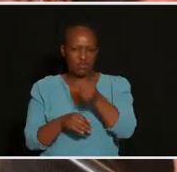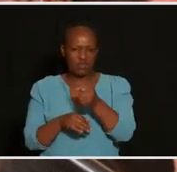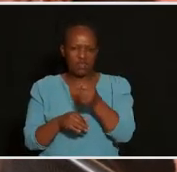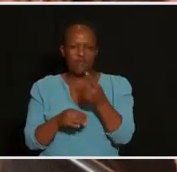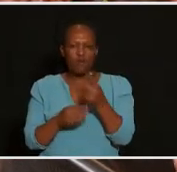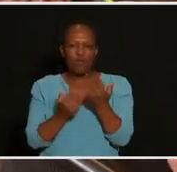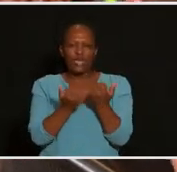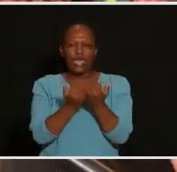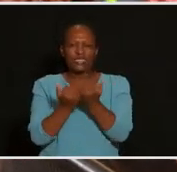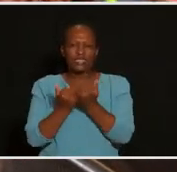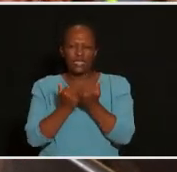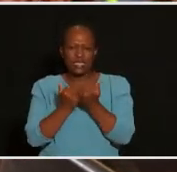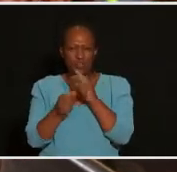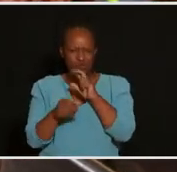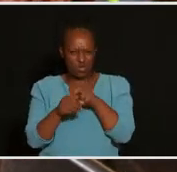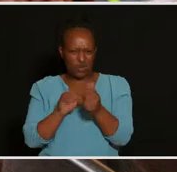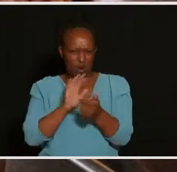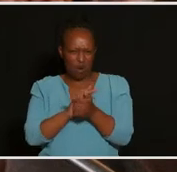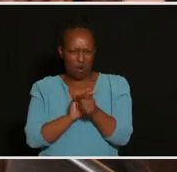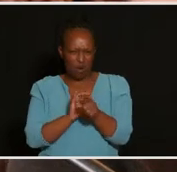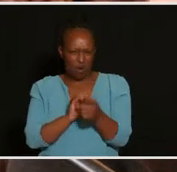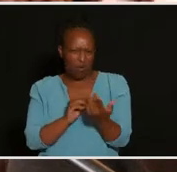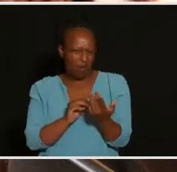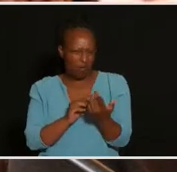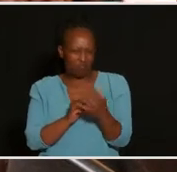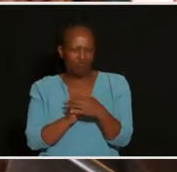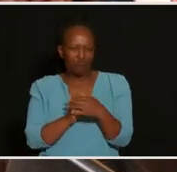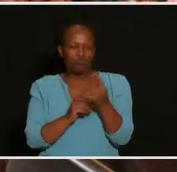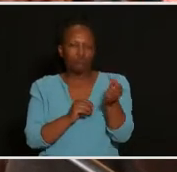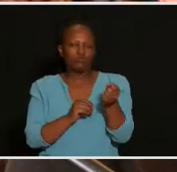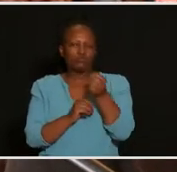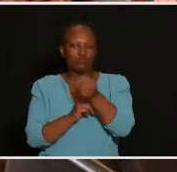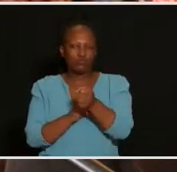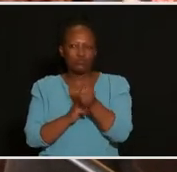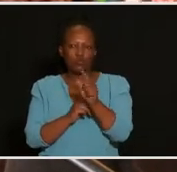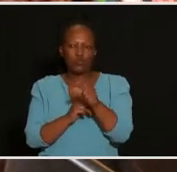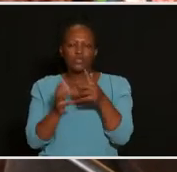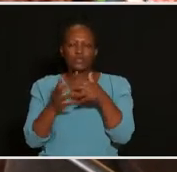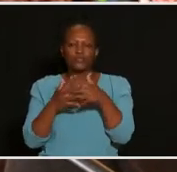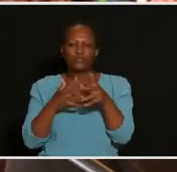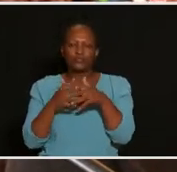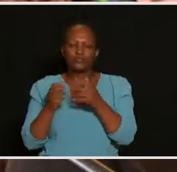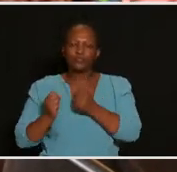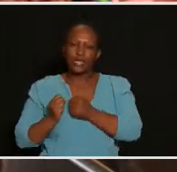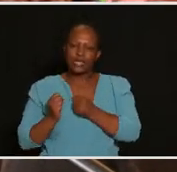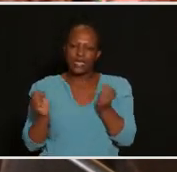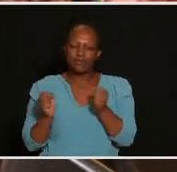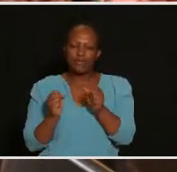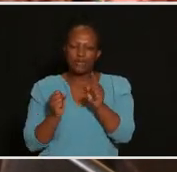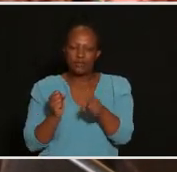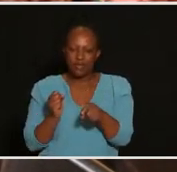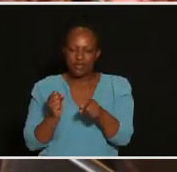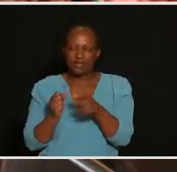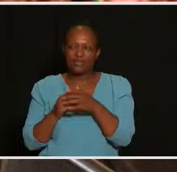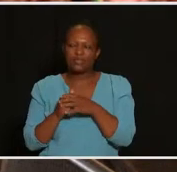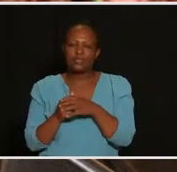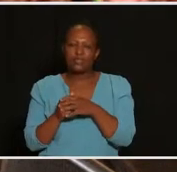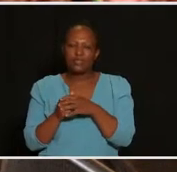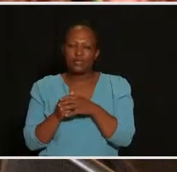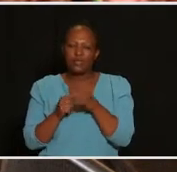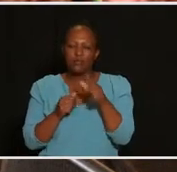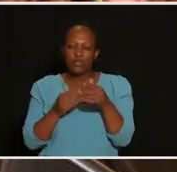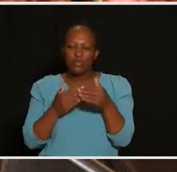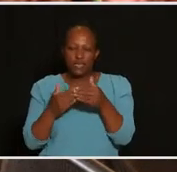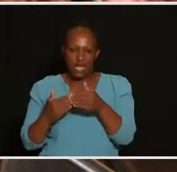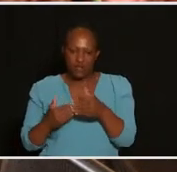agencies we recommend that the process of appointments be transparent we also want to say this God against